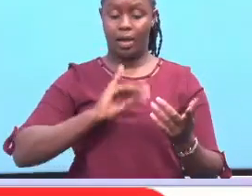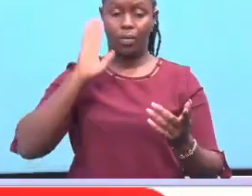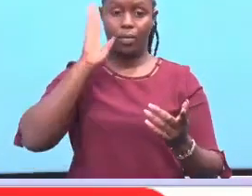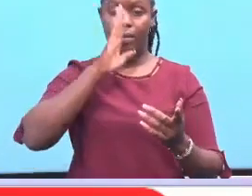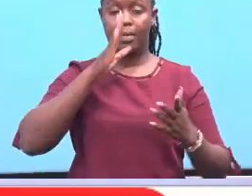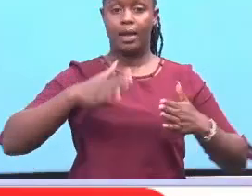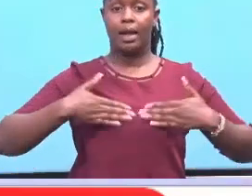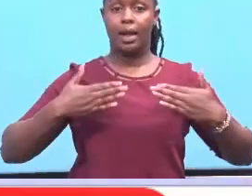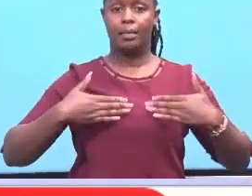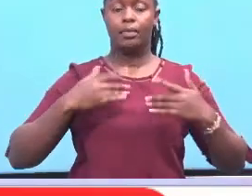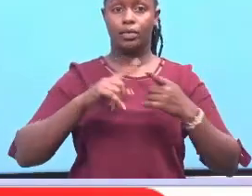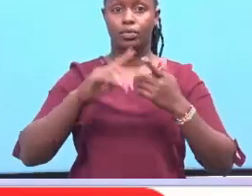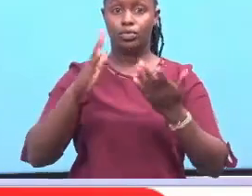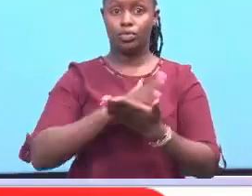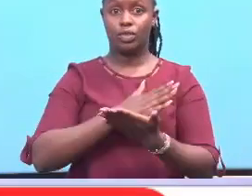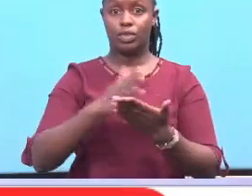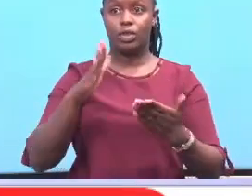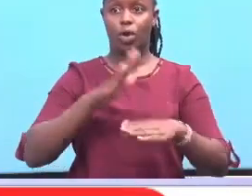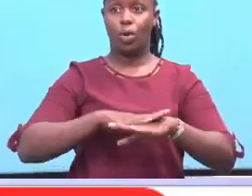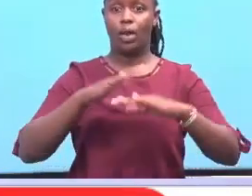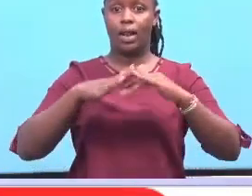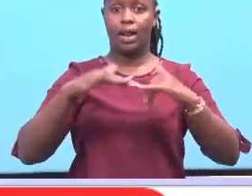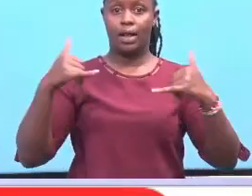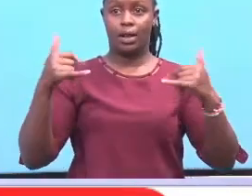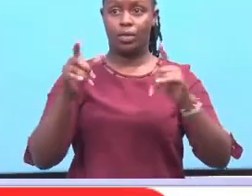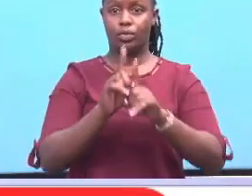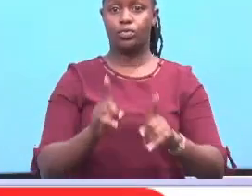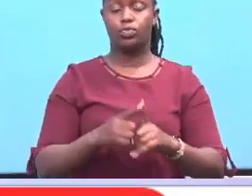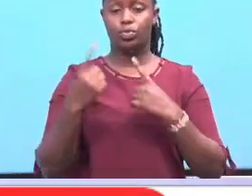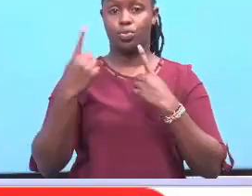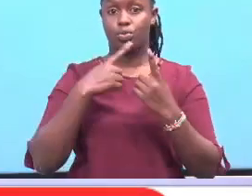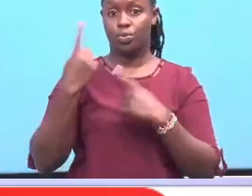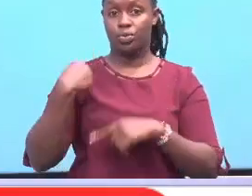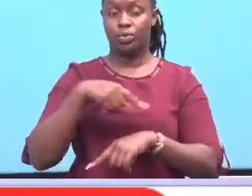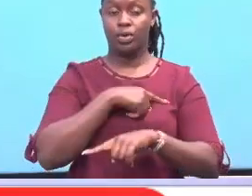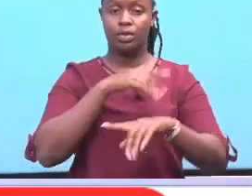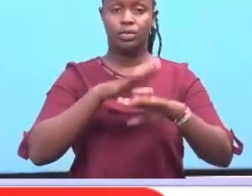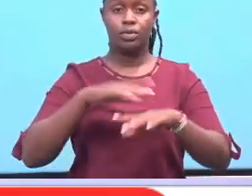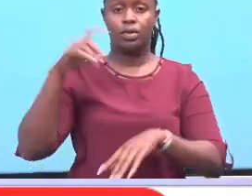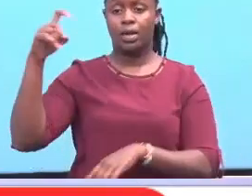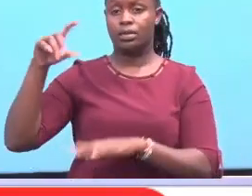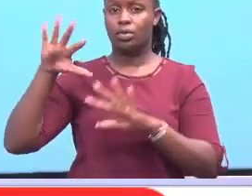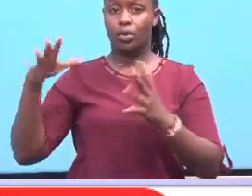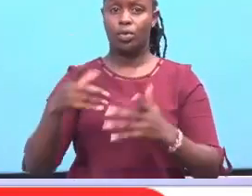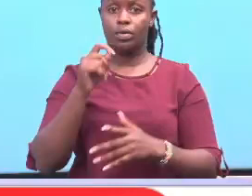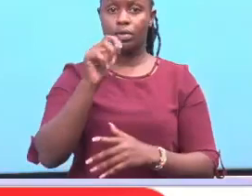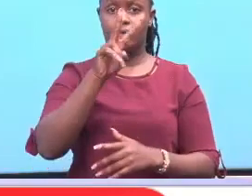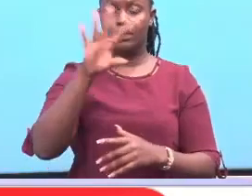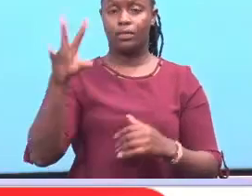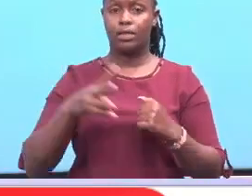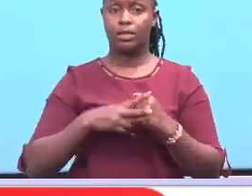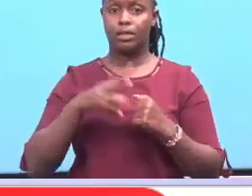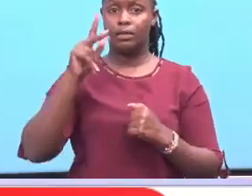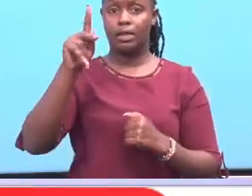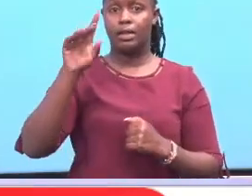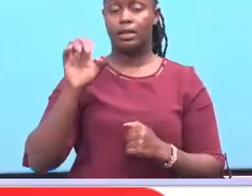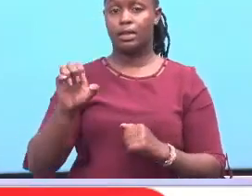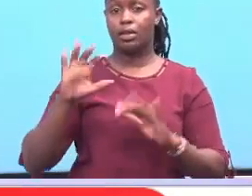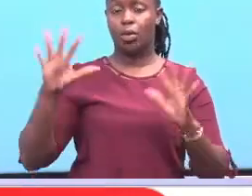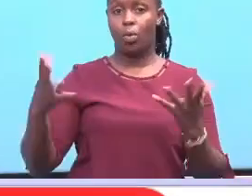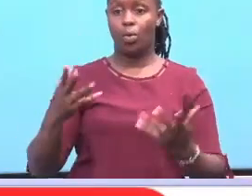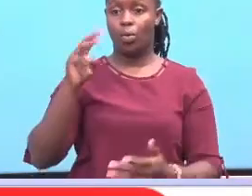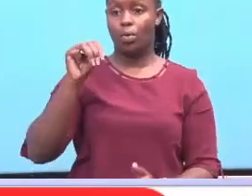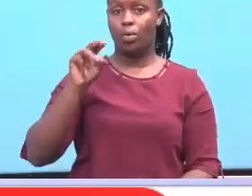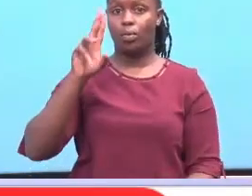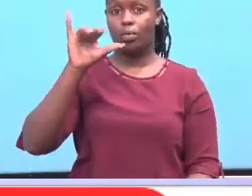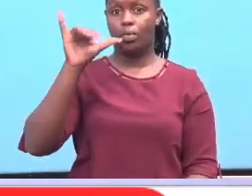it live on air. You can also talk to us on X or Twitter at TV47KE at Muyakane,